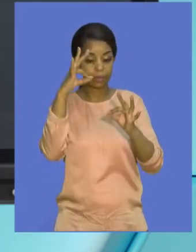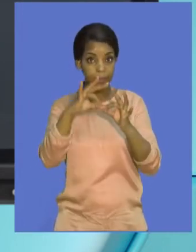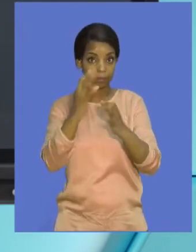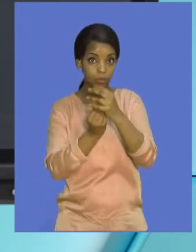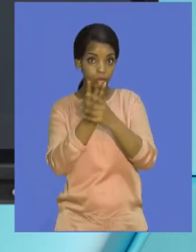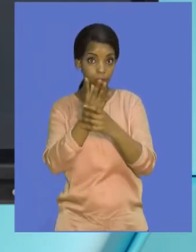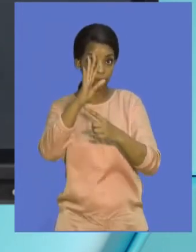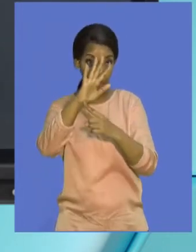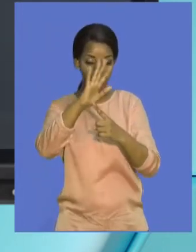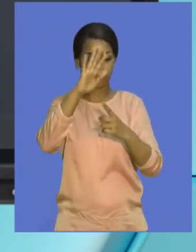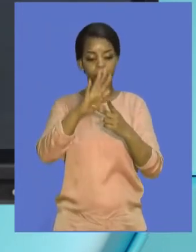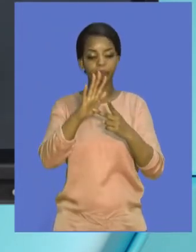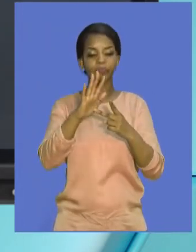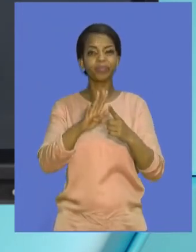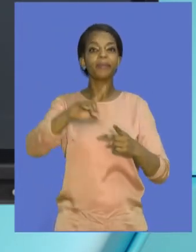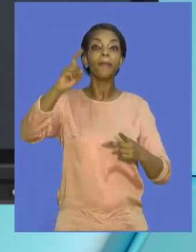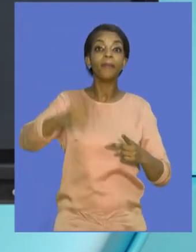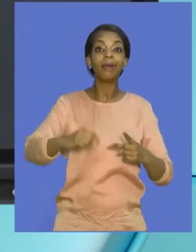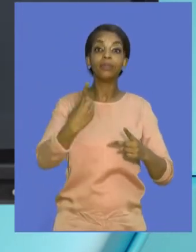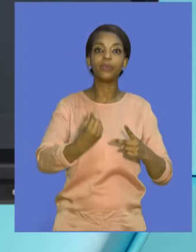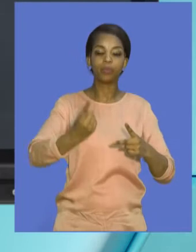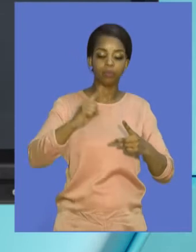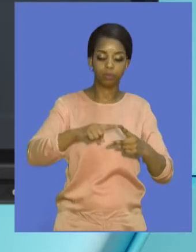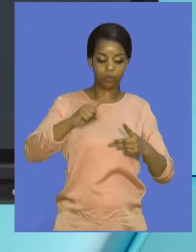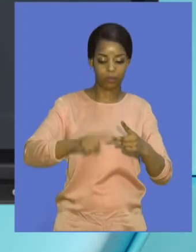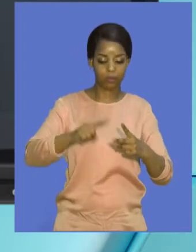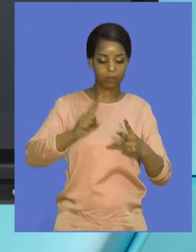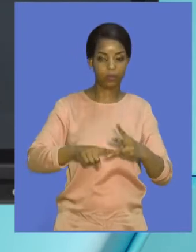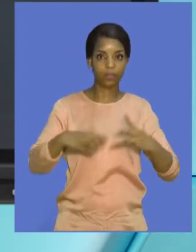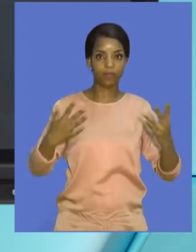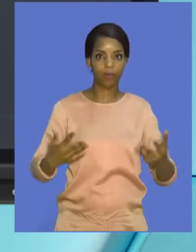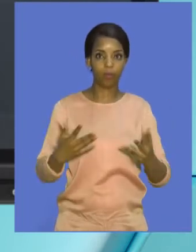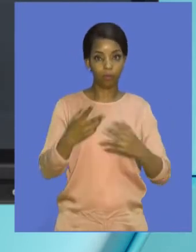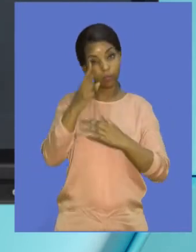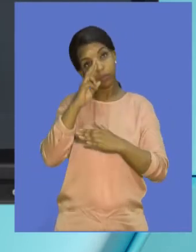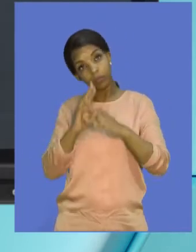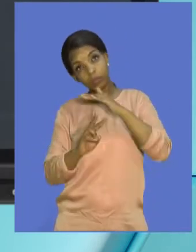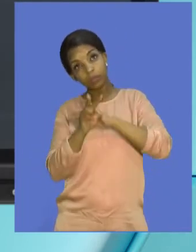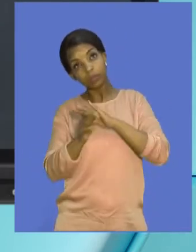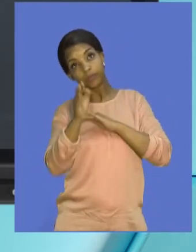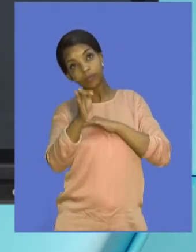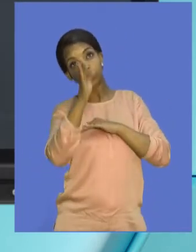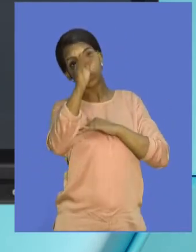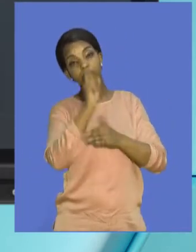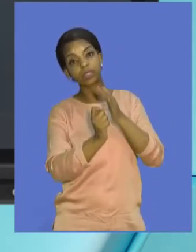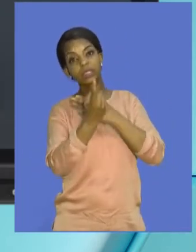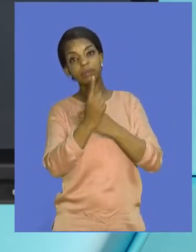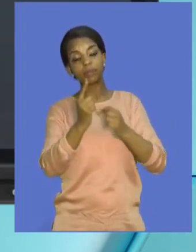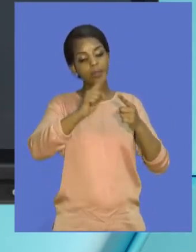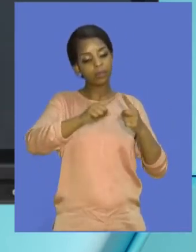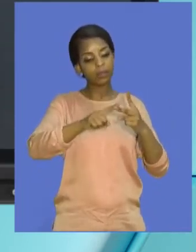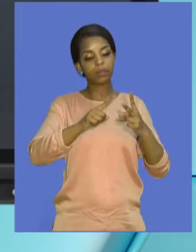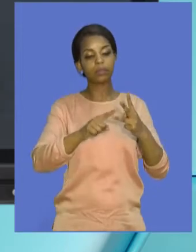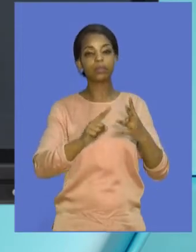that we need to do to try and predict what would happen in the future, being given that this is a simple growth.